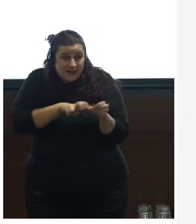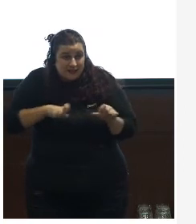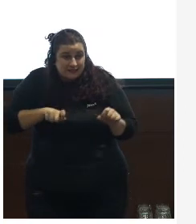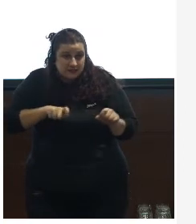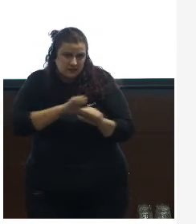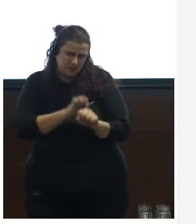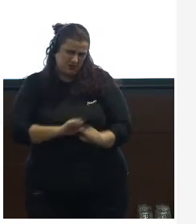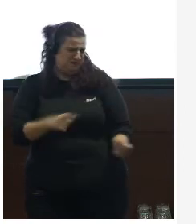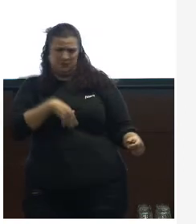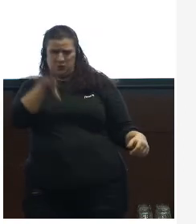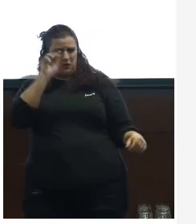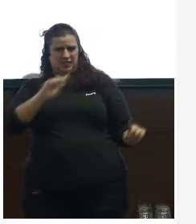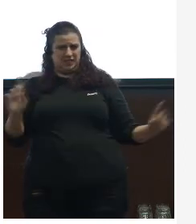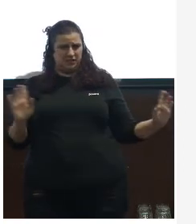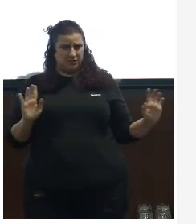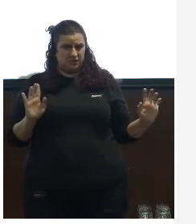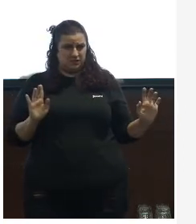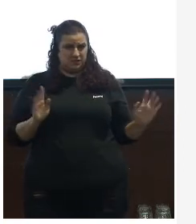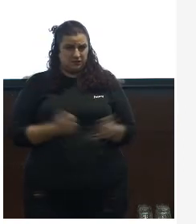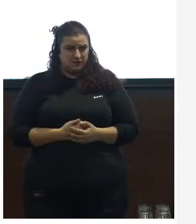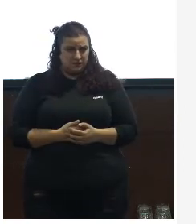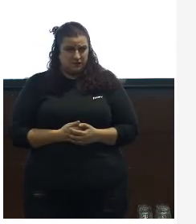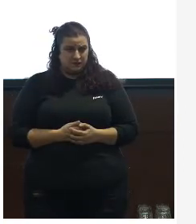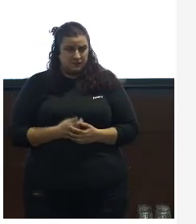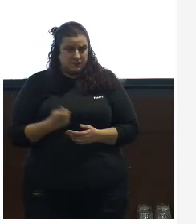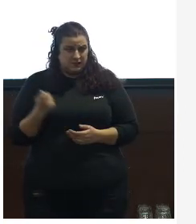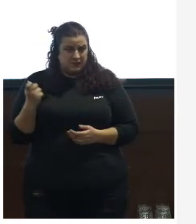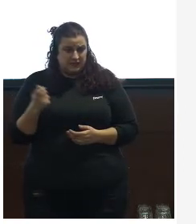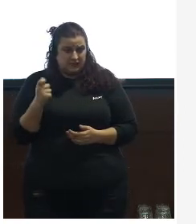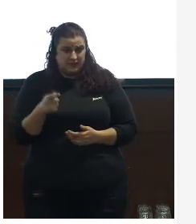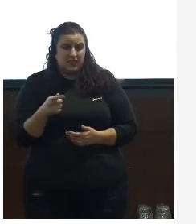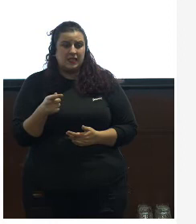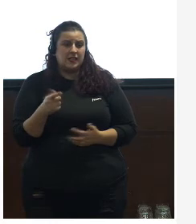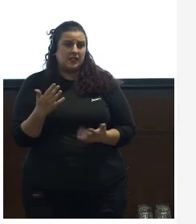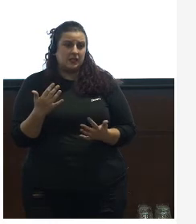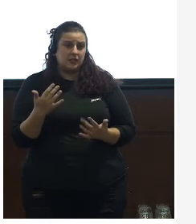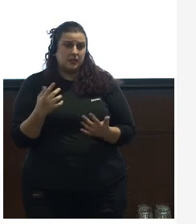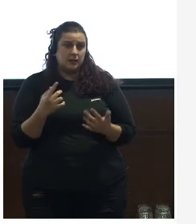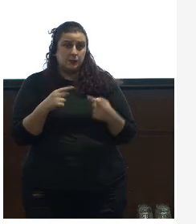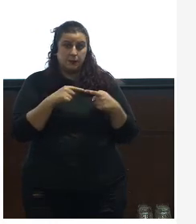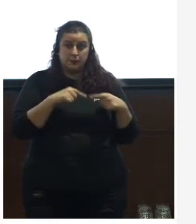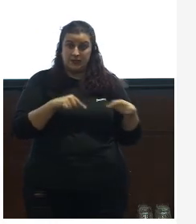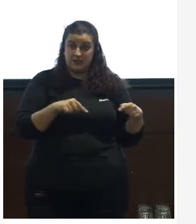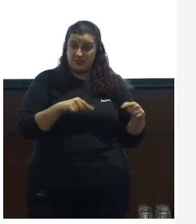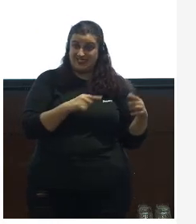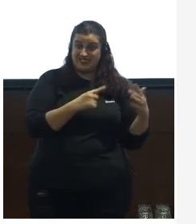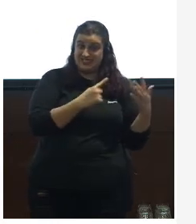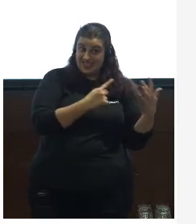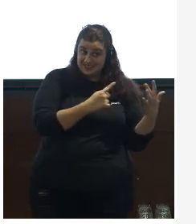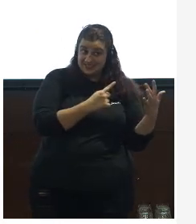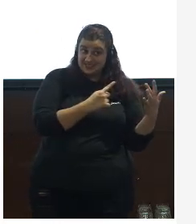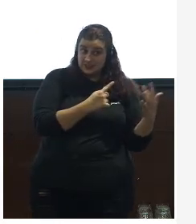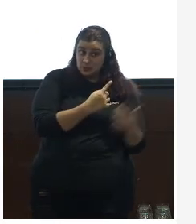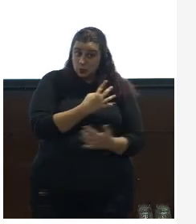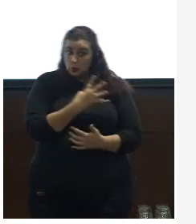call, only to find out that maybe 4 out of 6 are tender. So it does require research from the customer side as well. My question is always, why is that the case? I'm just